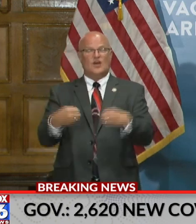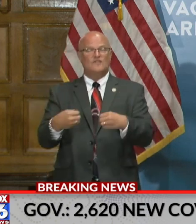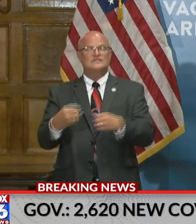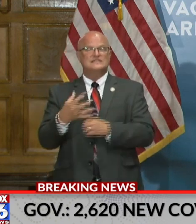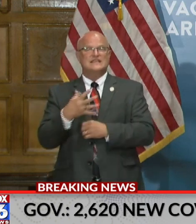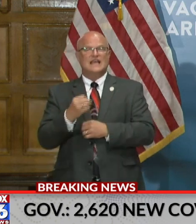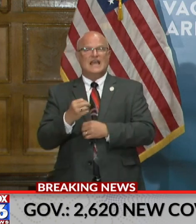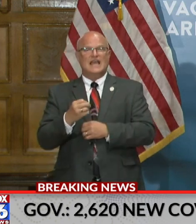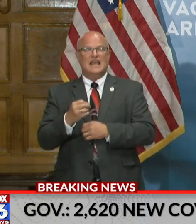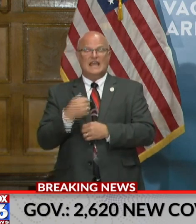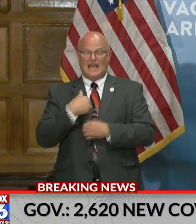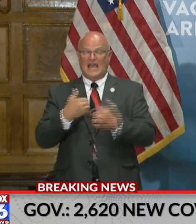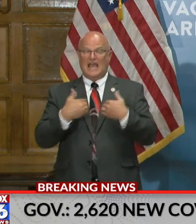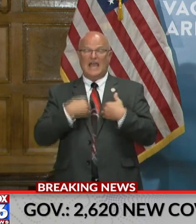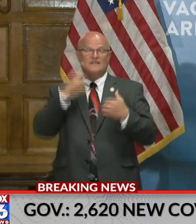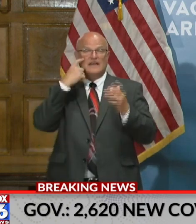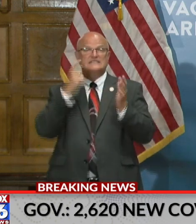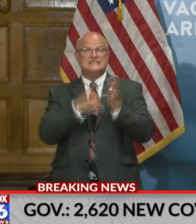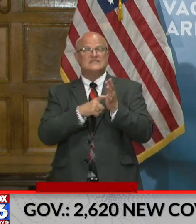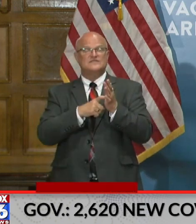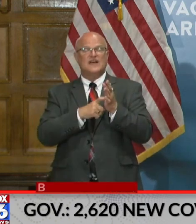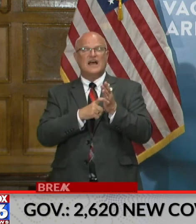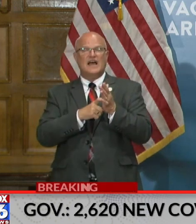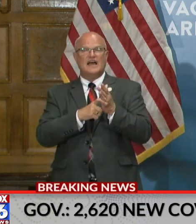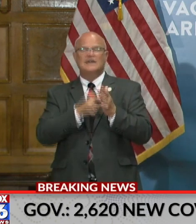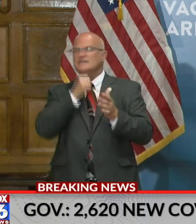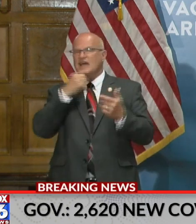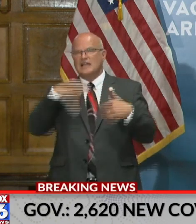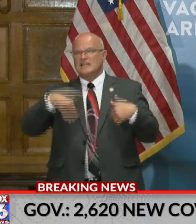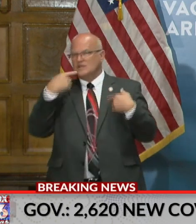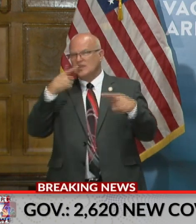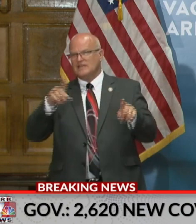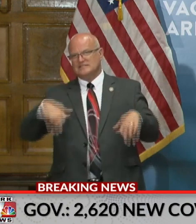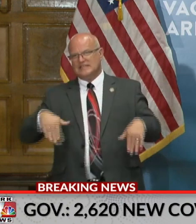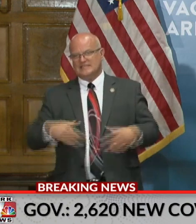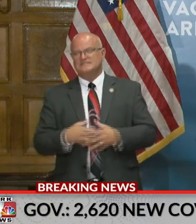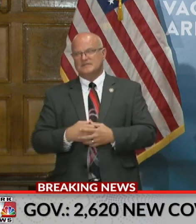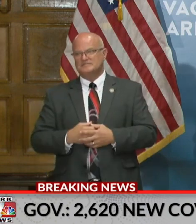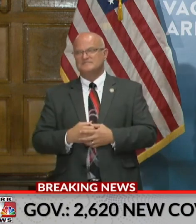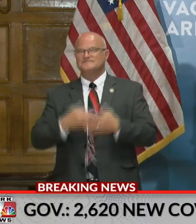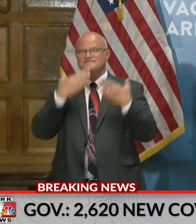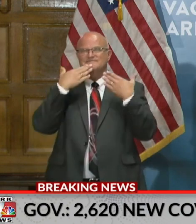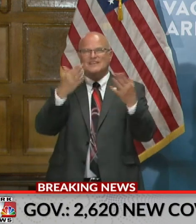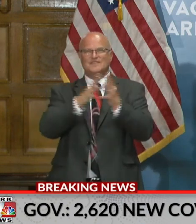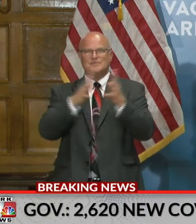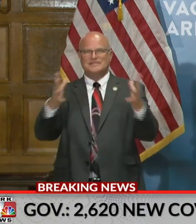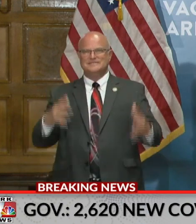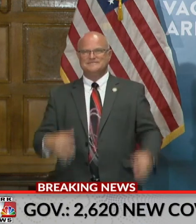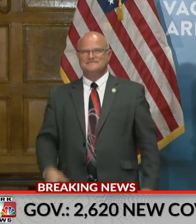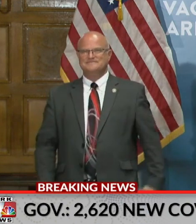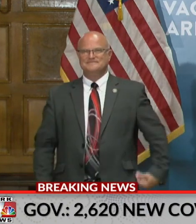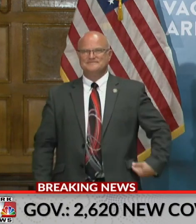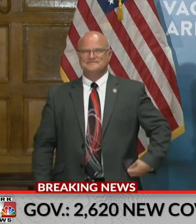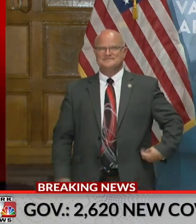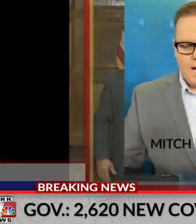And secondly, I have identified counsel. We're not prepared to announce it yet. Thank you.